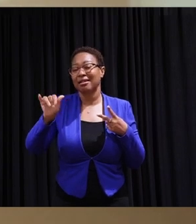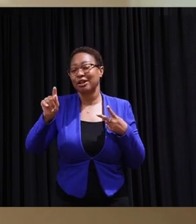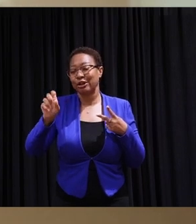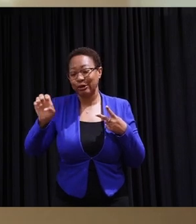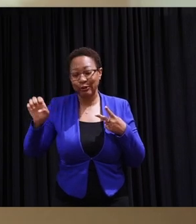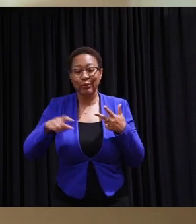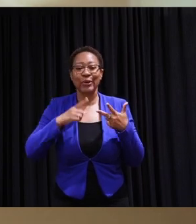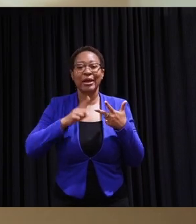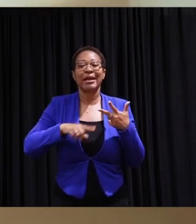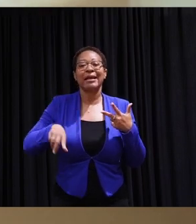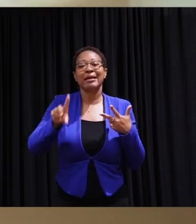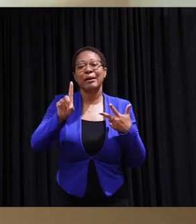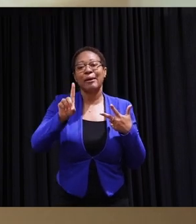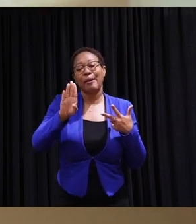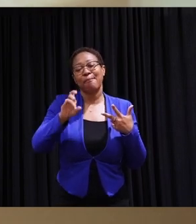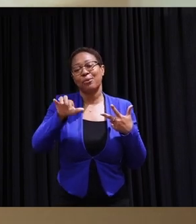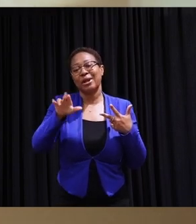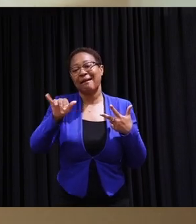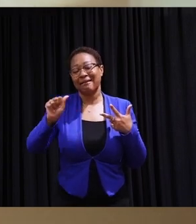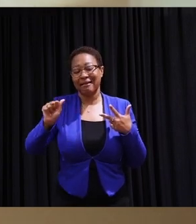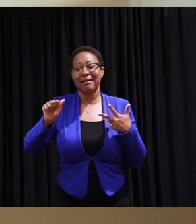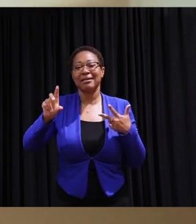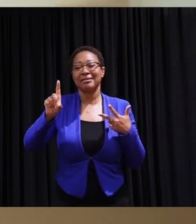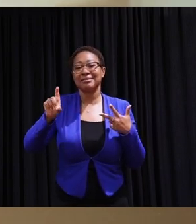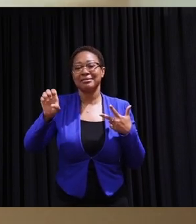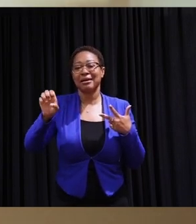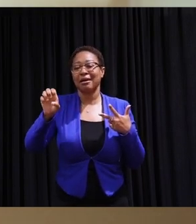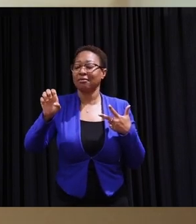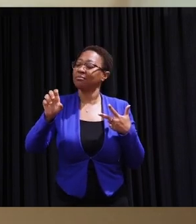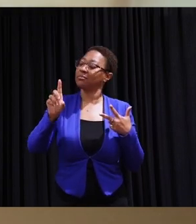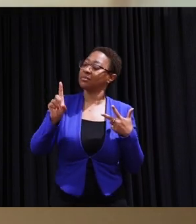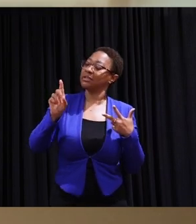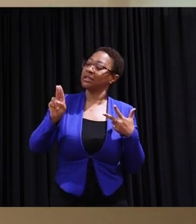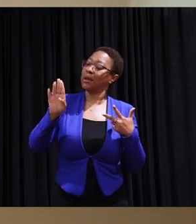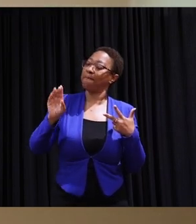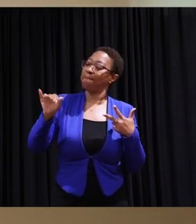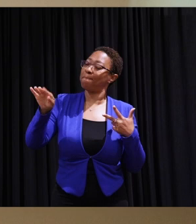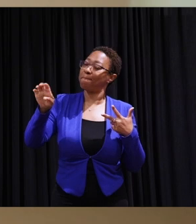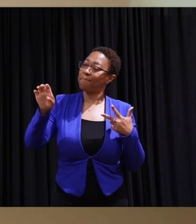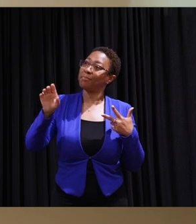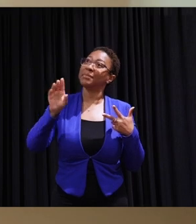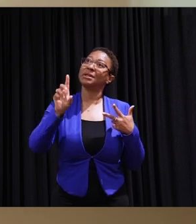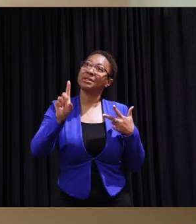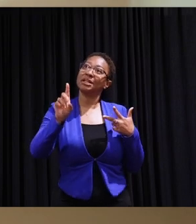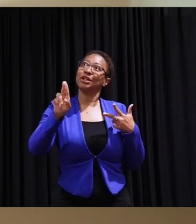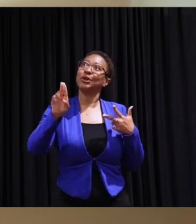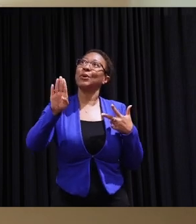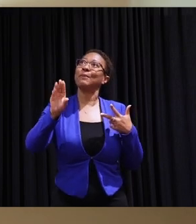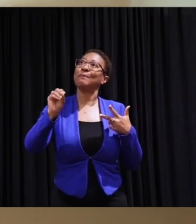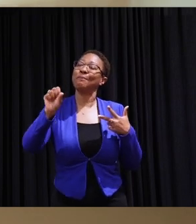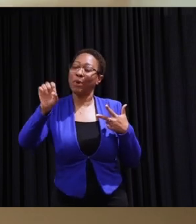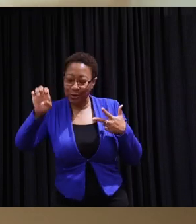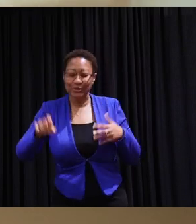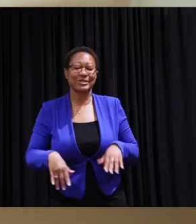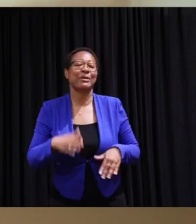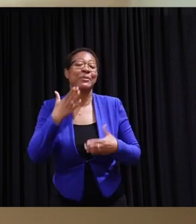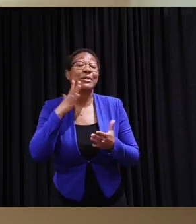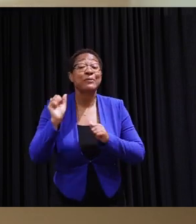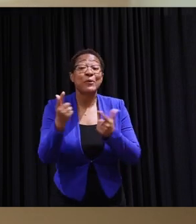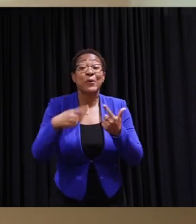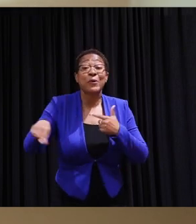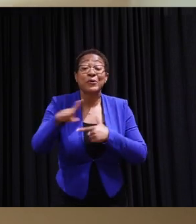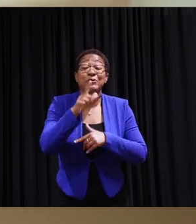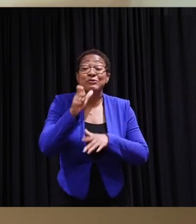and your information is so valuable to us, so we really appreciate it. And I wanted to thank all of you guys for coming up and